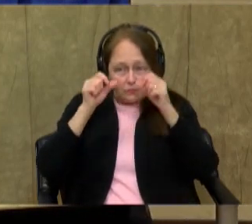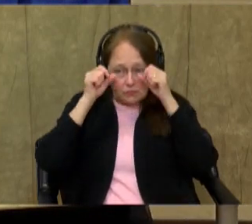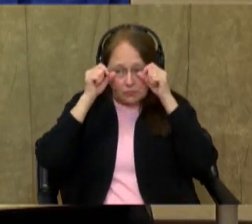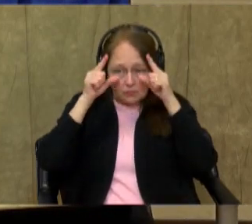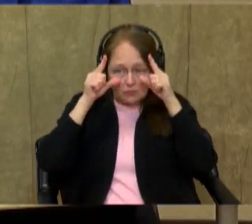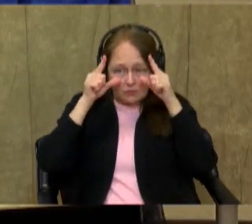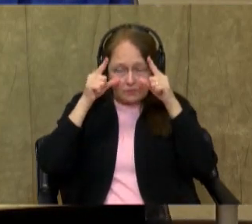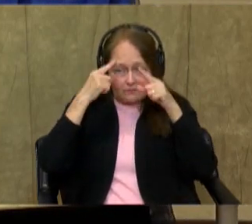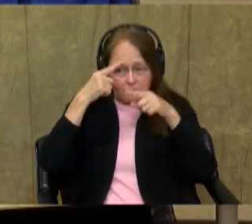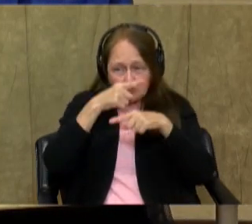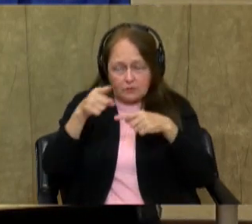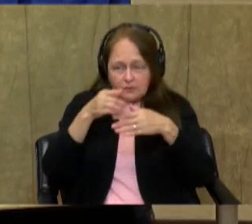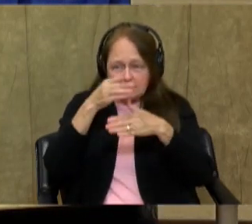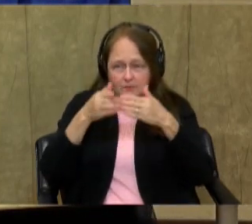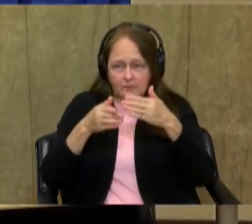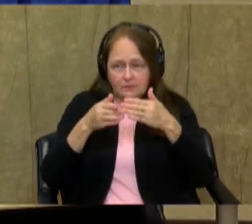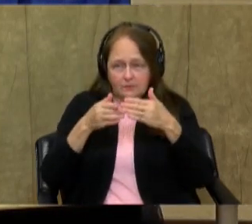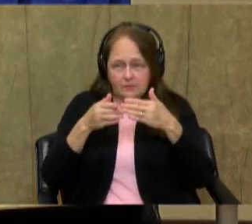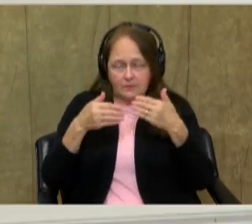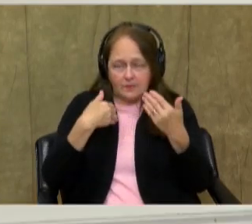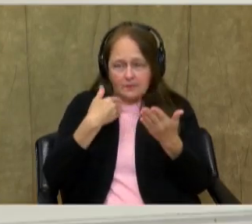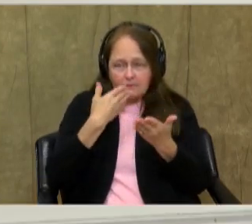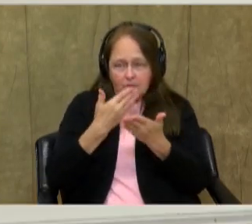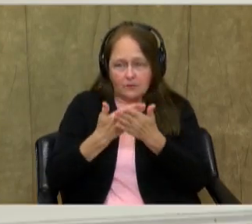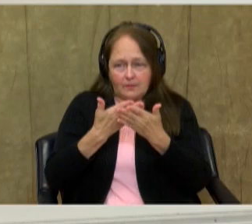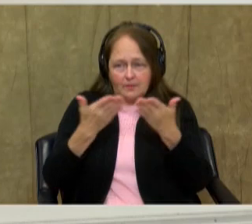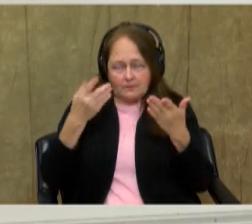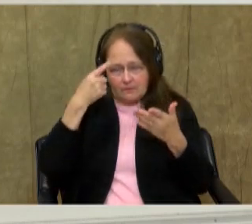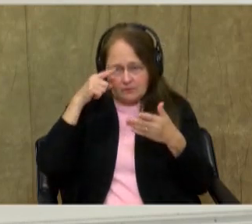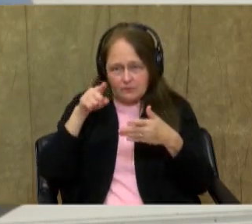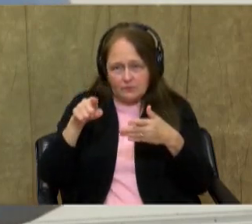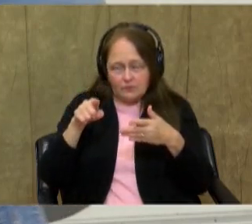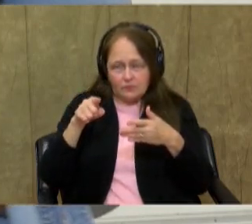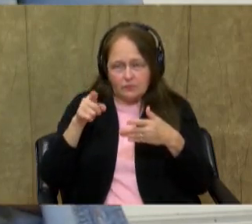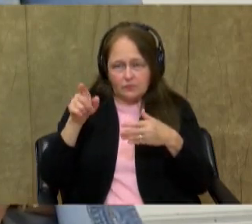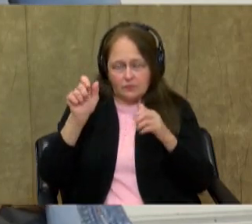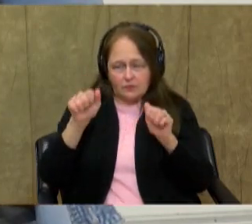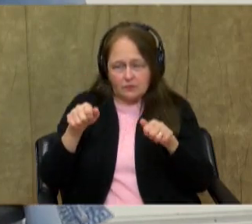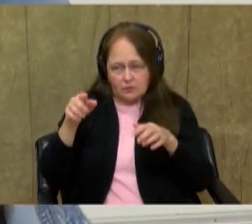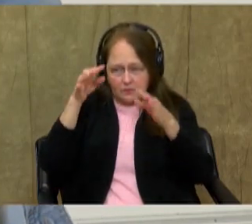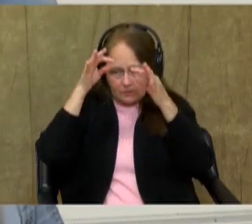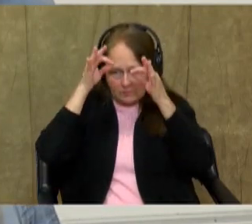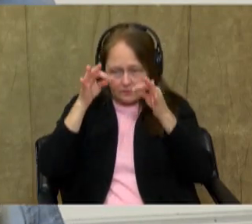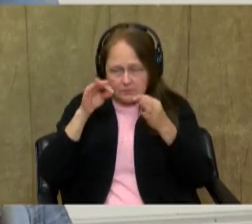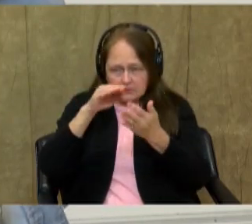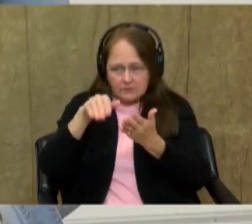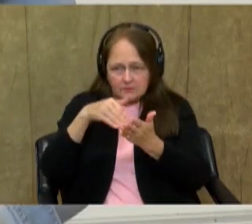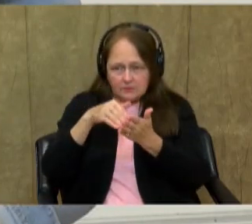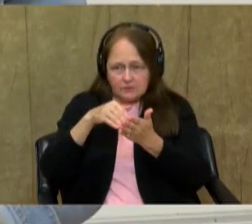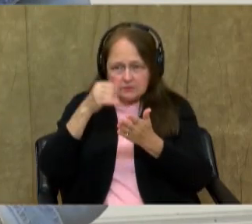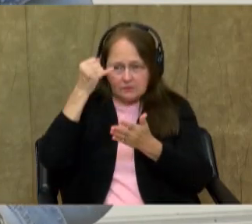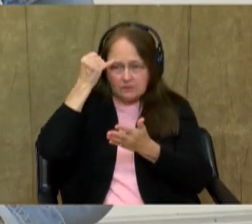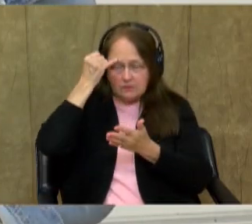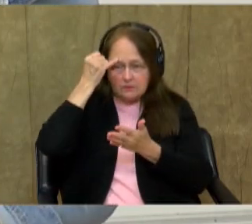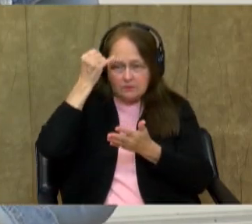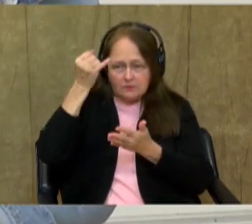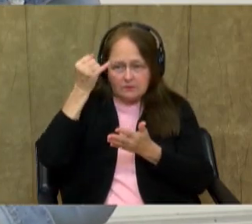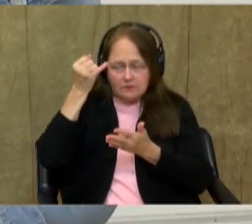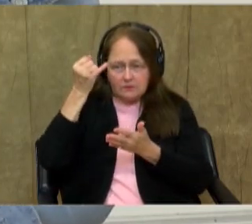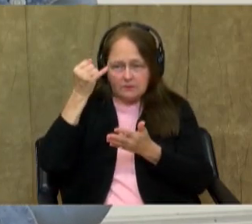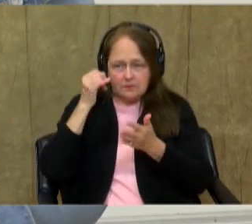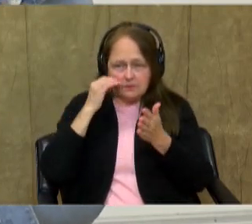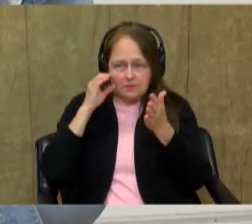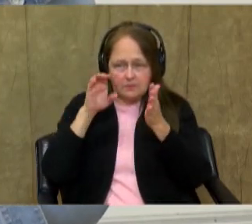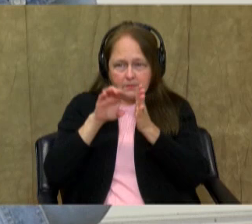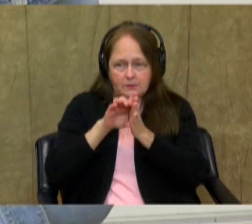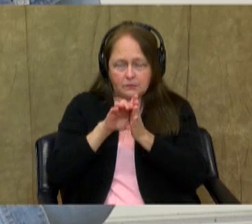for you at the end. We have some little goodies for you. I want to know, can you determine the central idea from just looking at